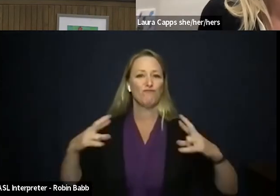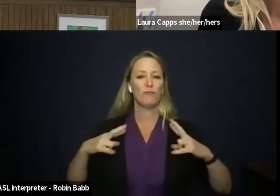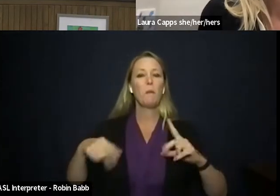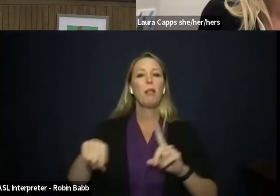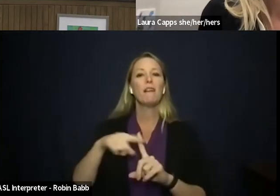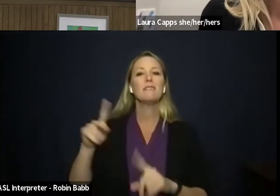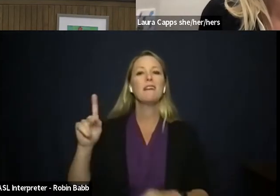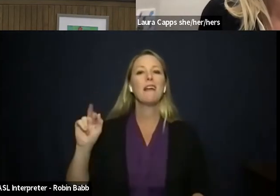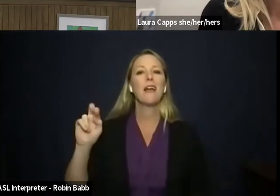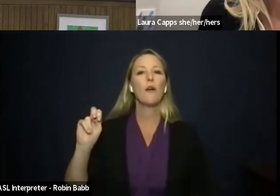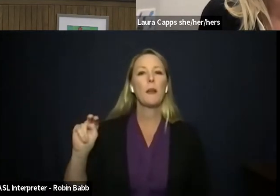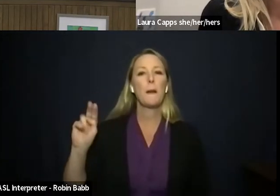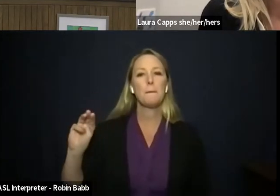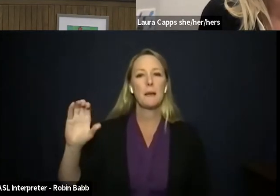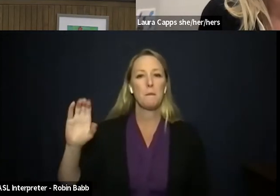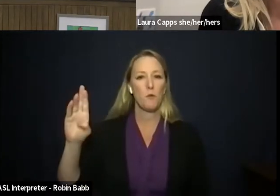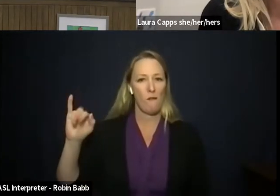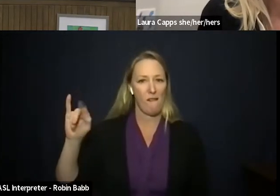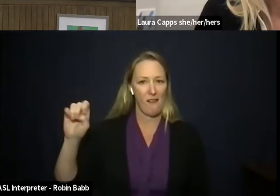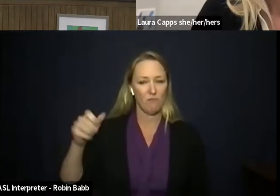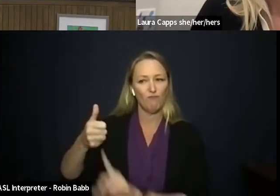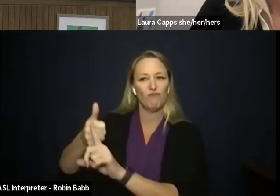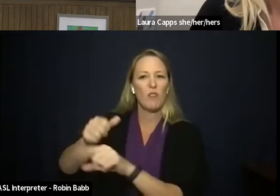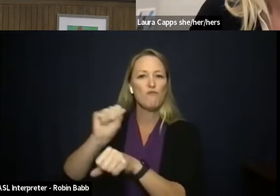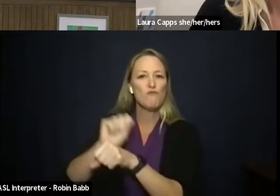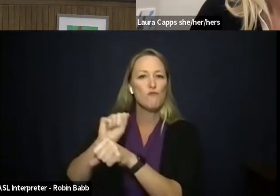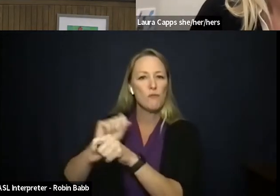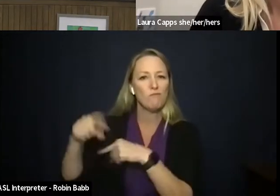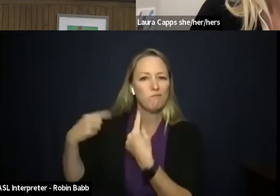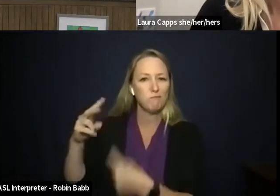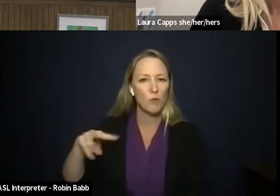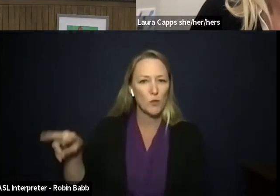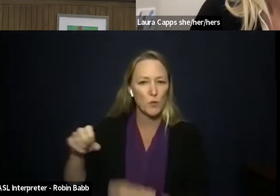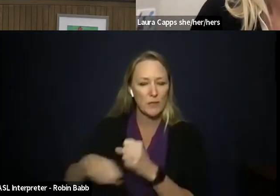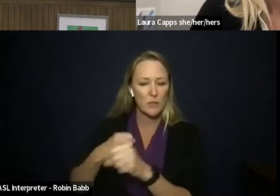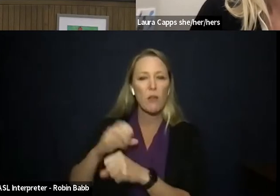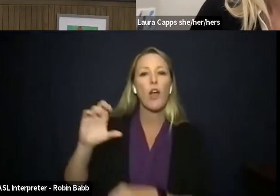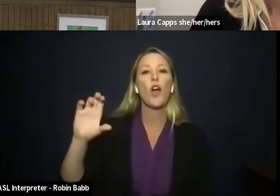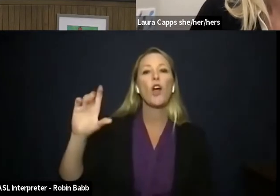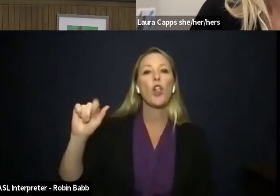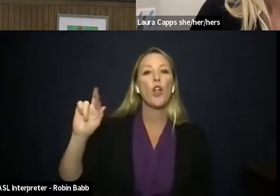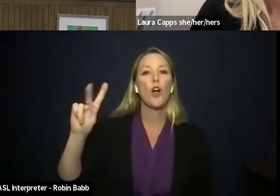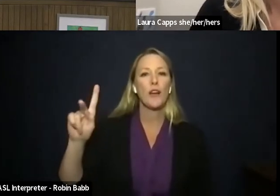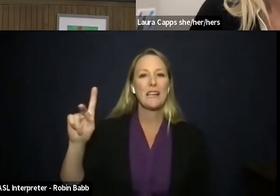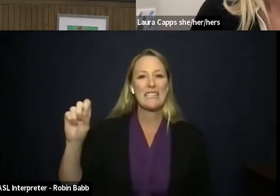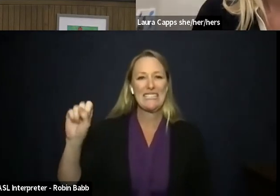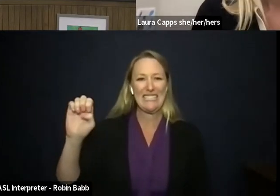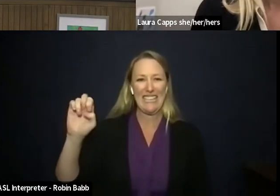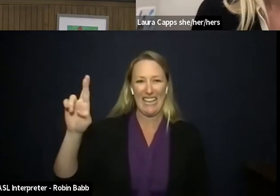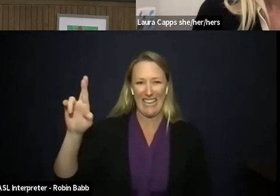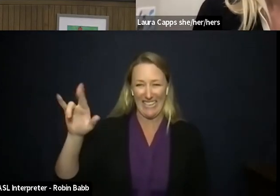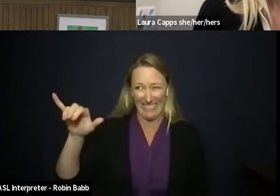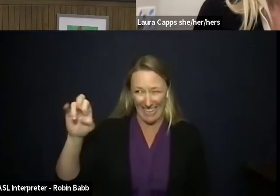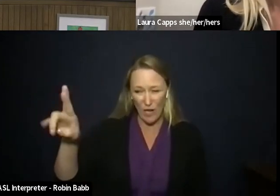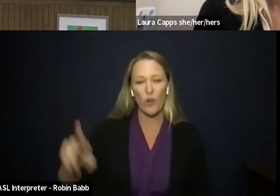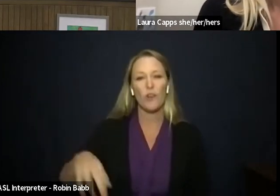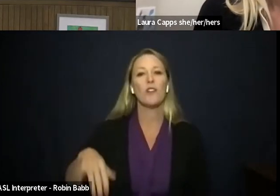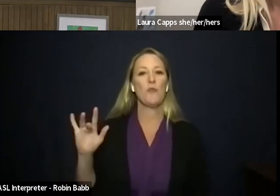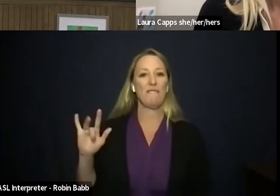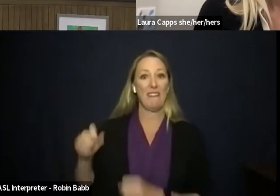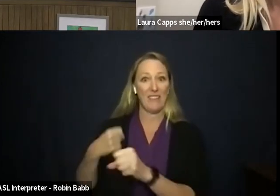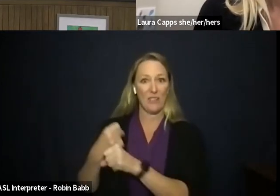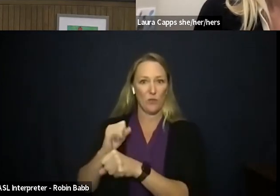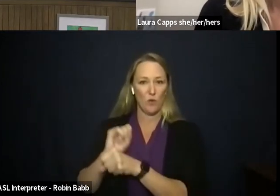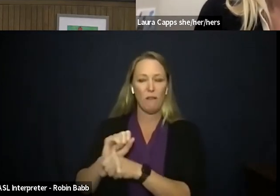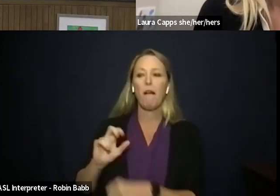mcbride with 22 years of service clark sayer with 25 years of service